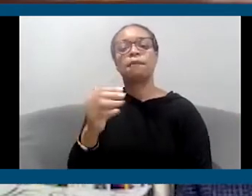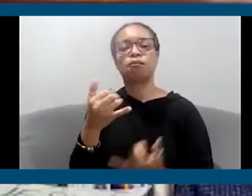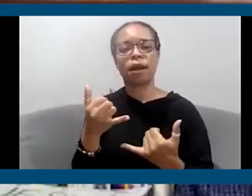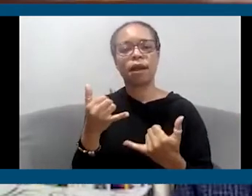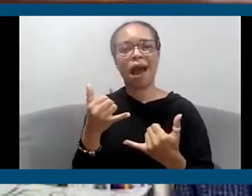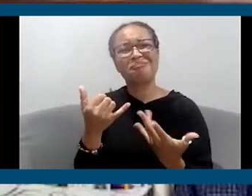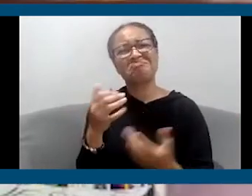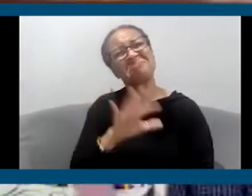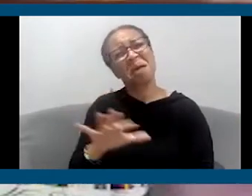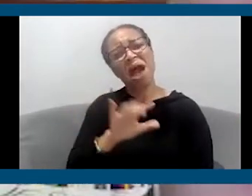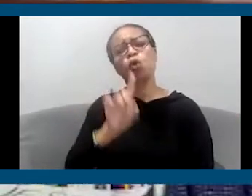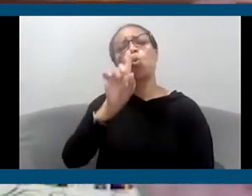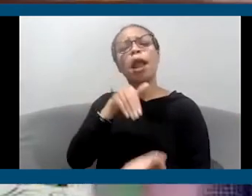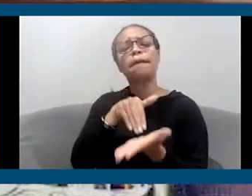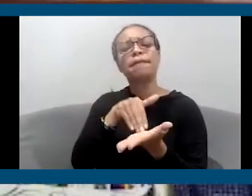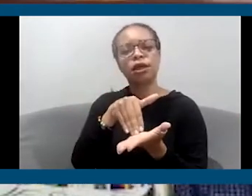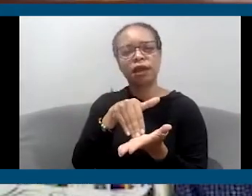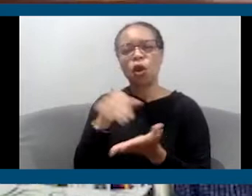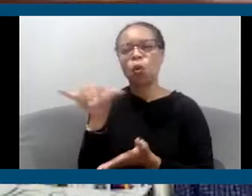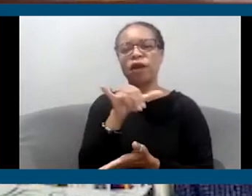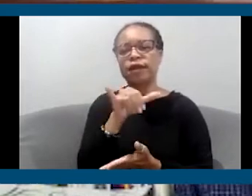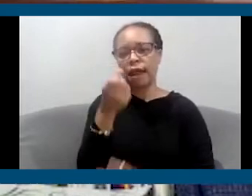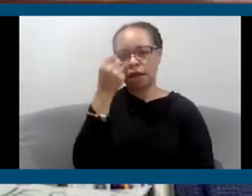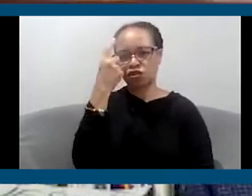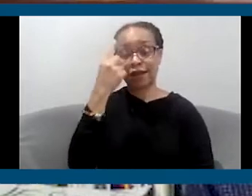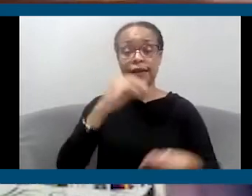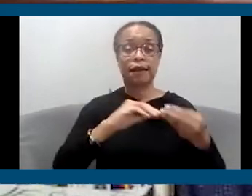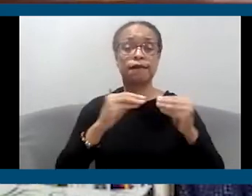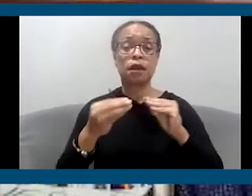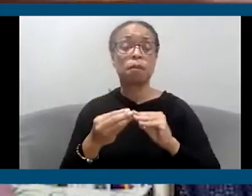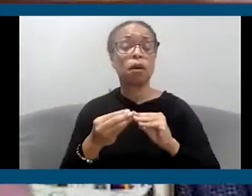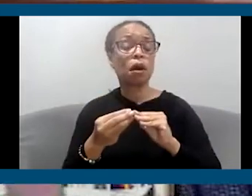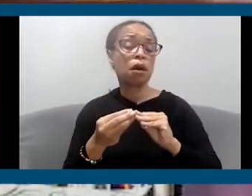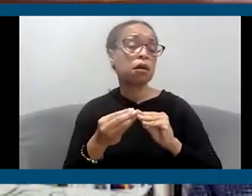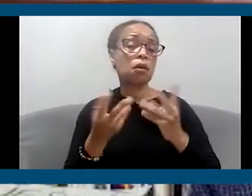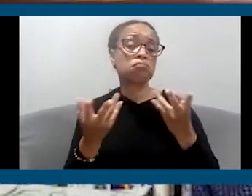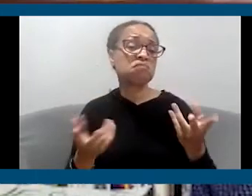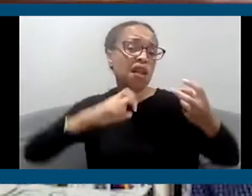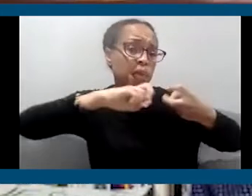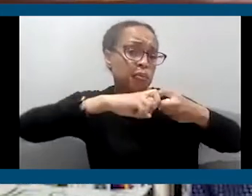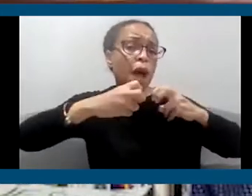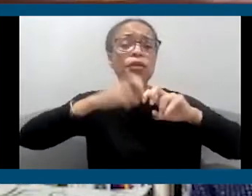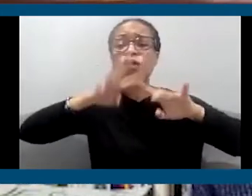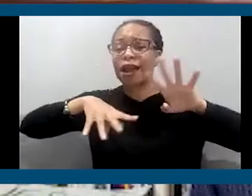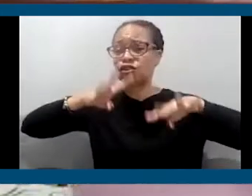million, with the same breakdown in terms of numbers. So their issues are very diverse. But they